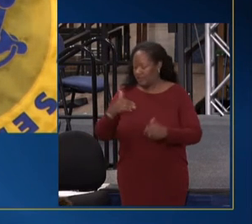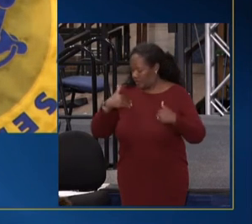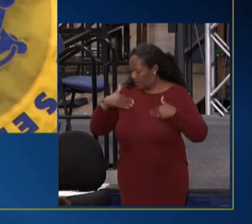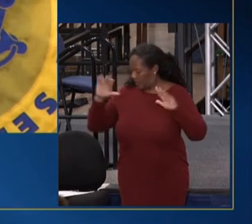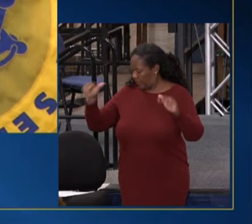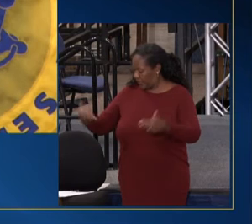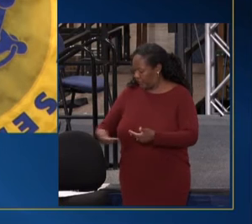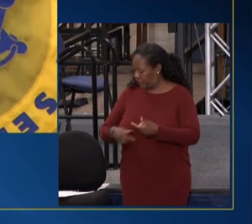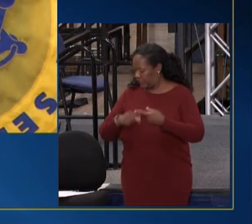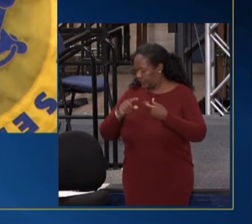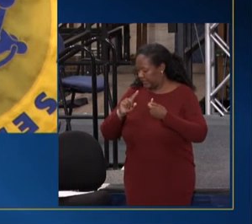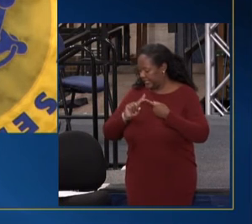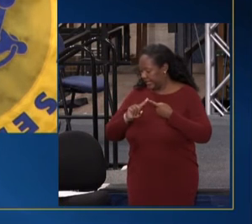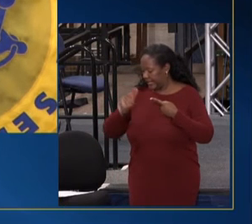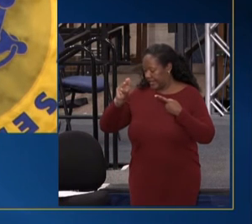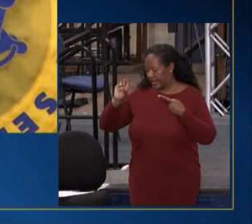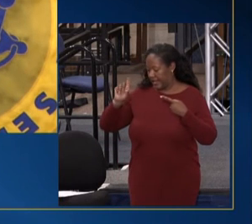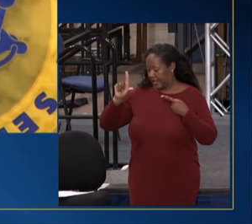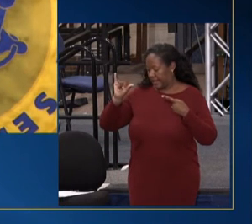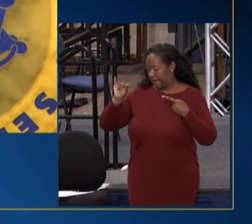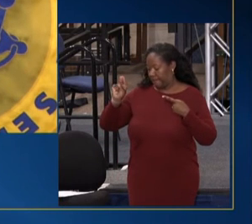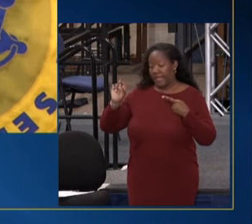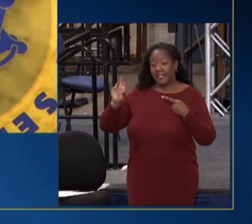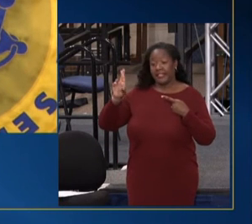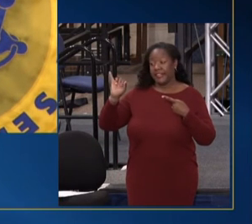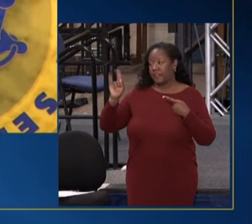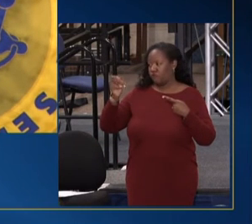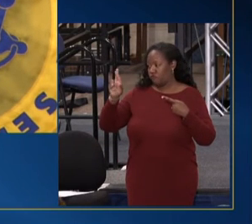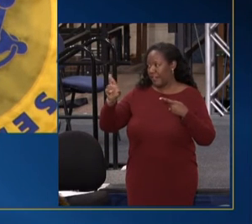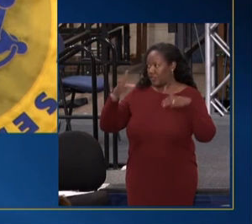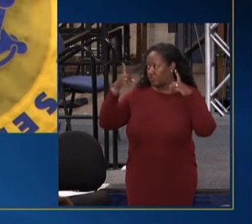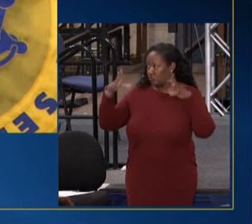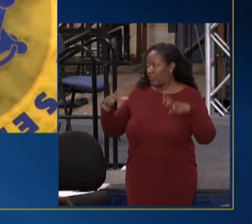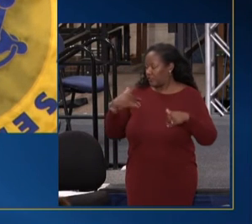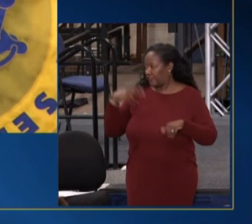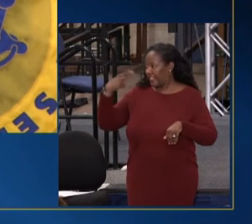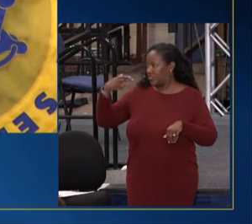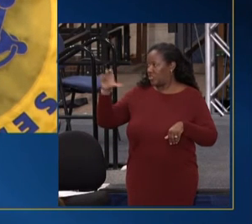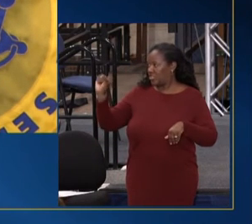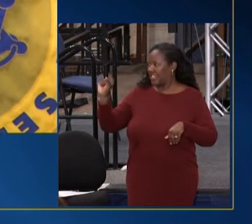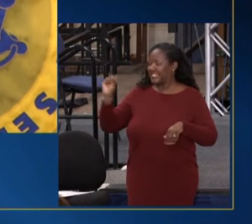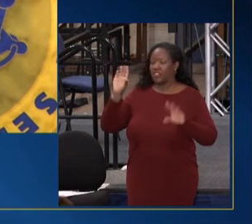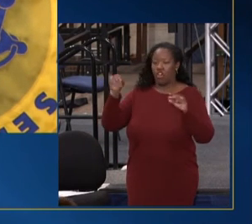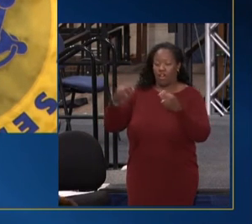Melanie Fontes Rayner, Director of the HHS Office of Civil Rights.